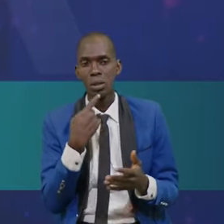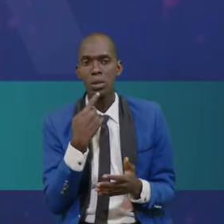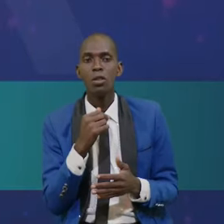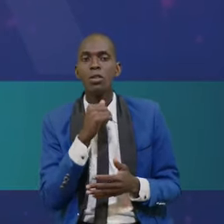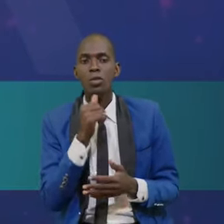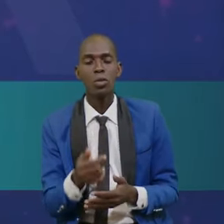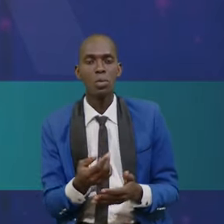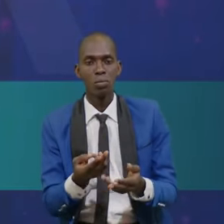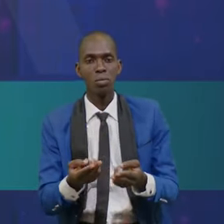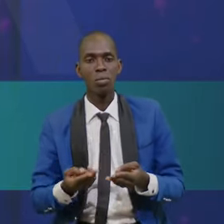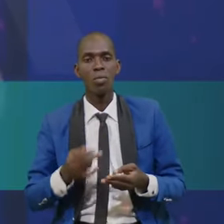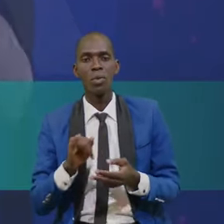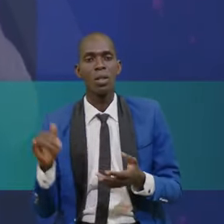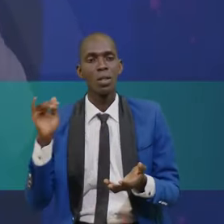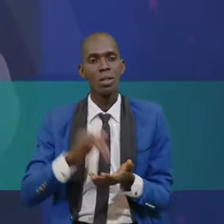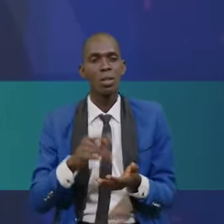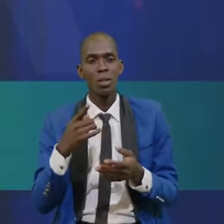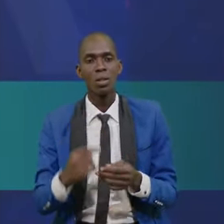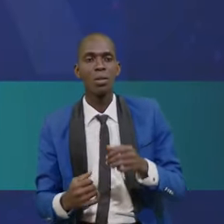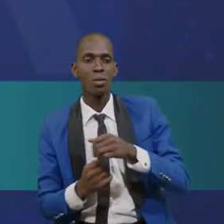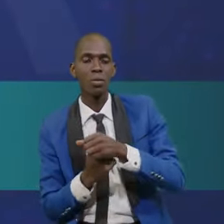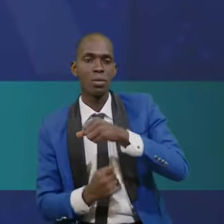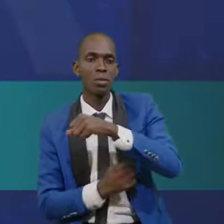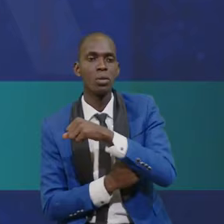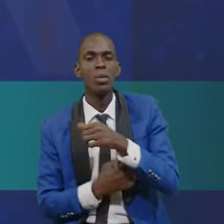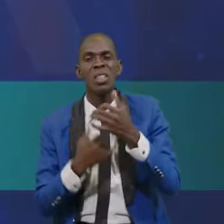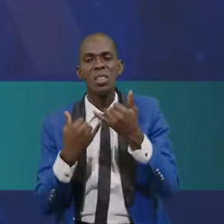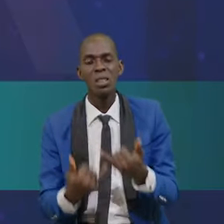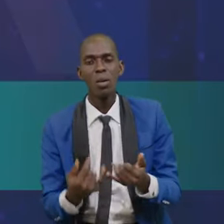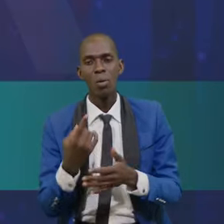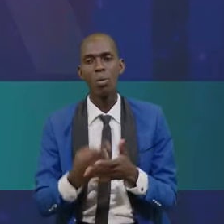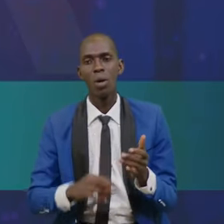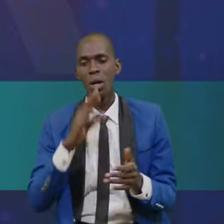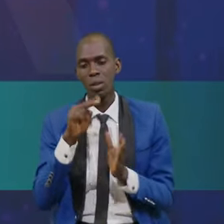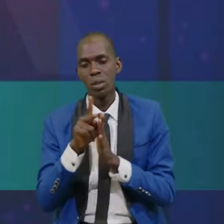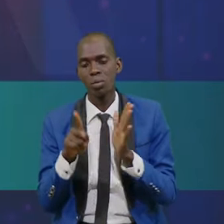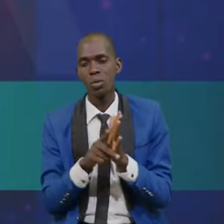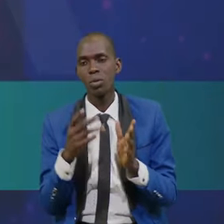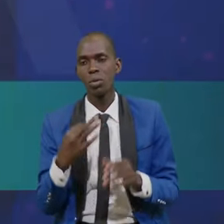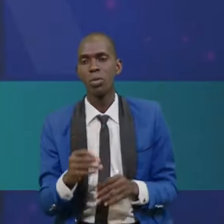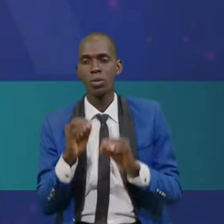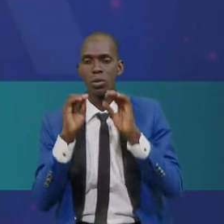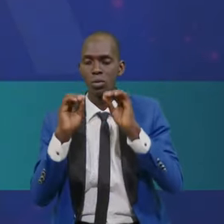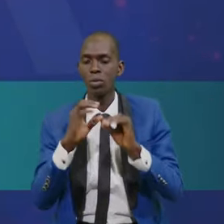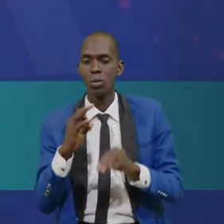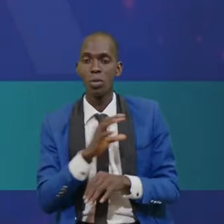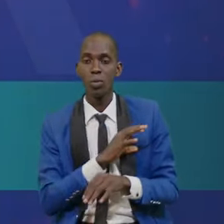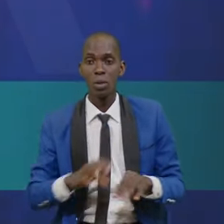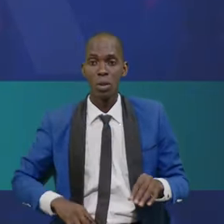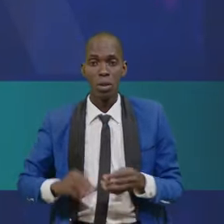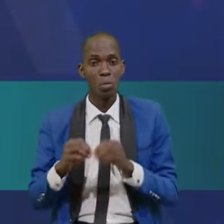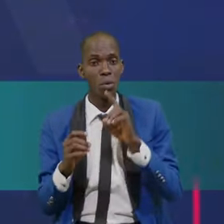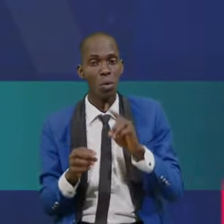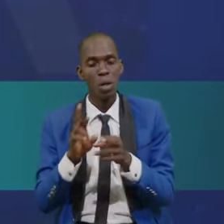again the foundation. Now, what are the principles of the doctrine of Christ? Number one, repentance